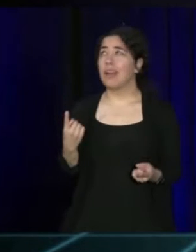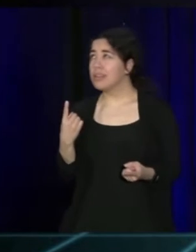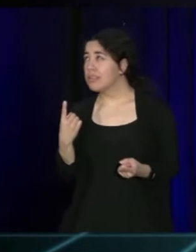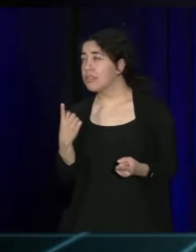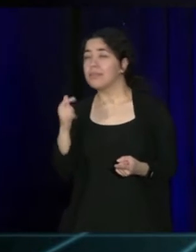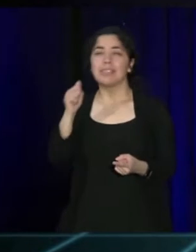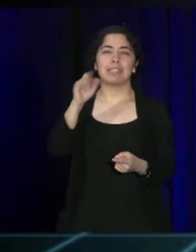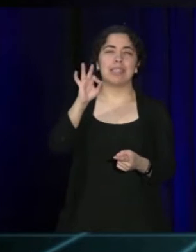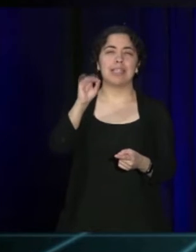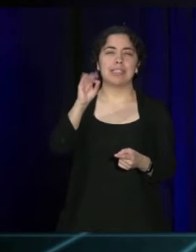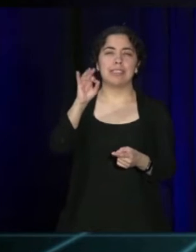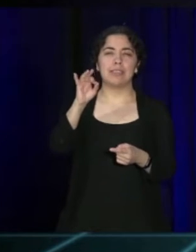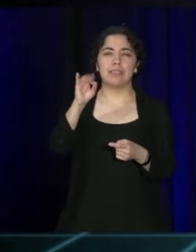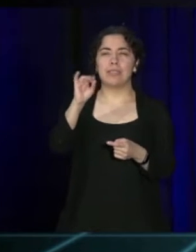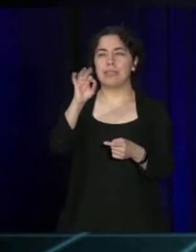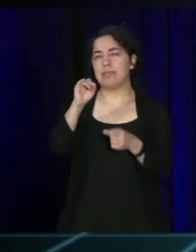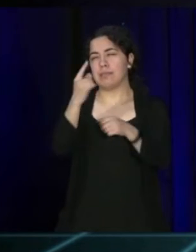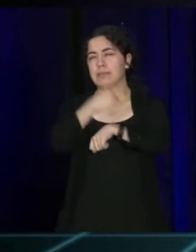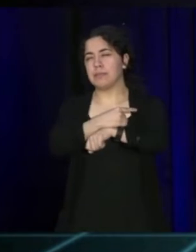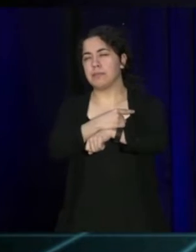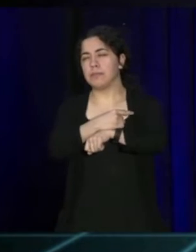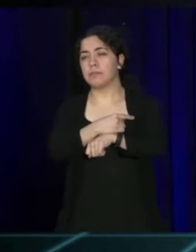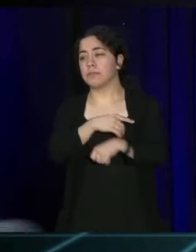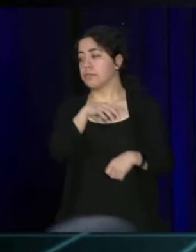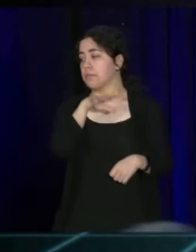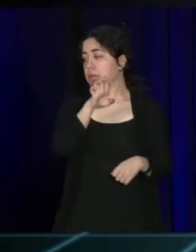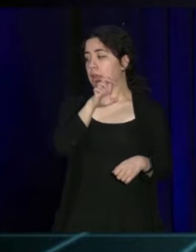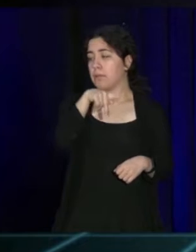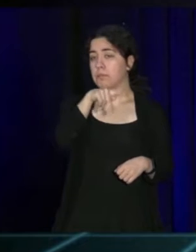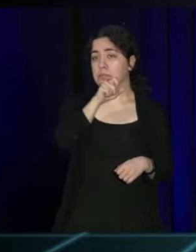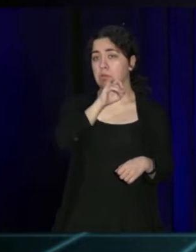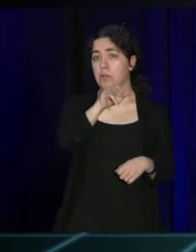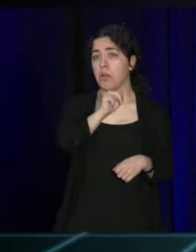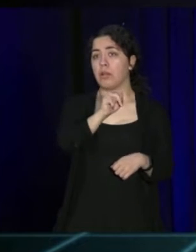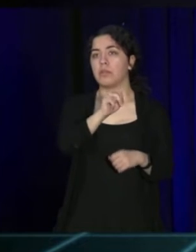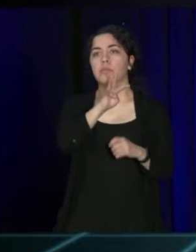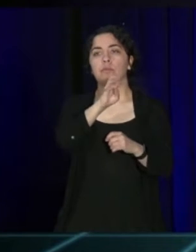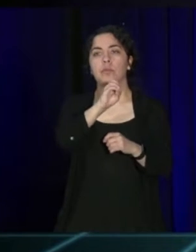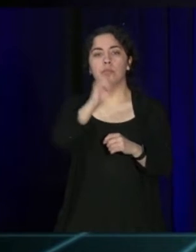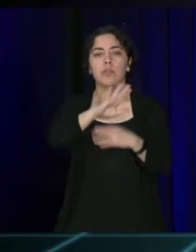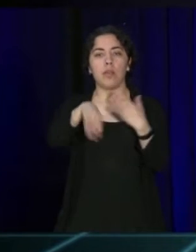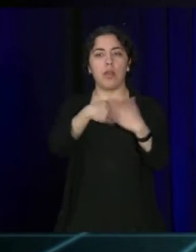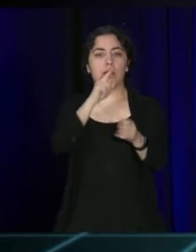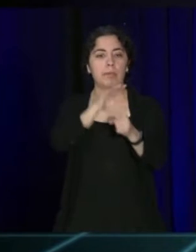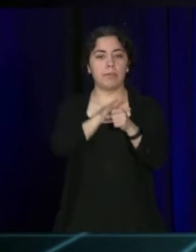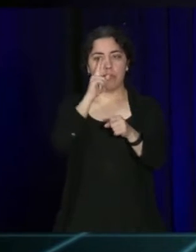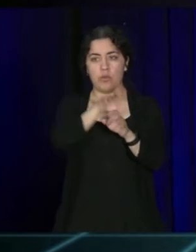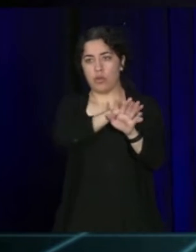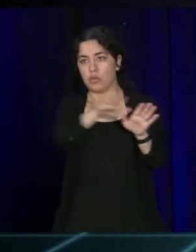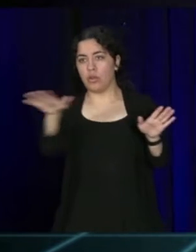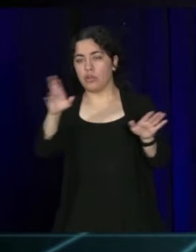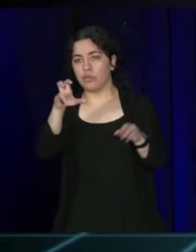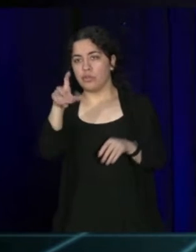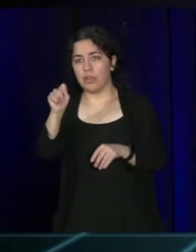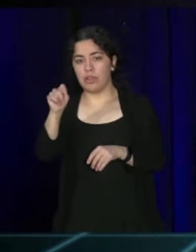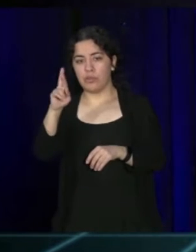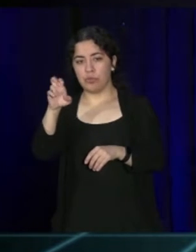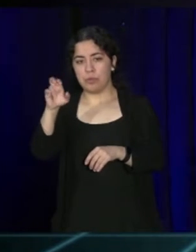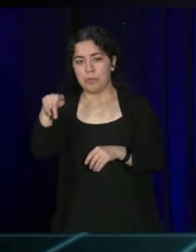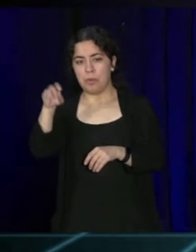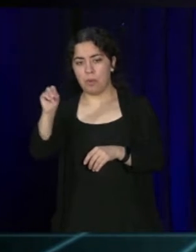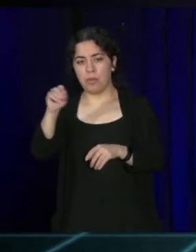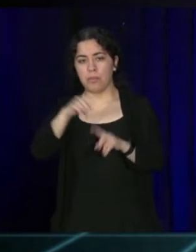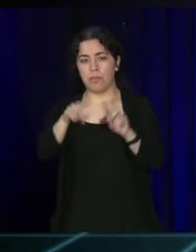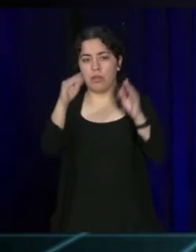days. So Epsilon has got 40% of all commits across the React repo. But you see Rick's also up there as number